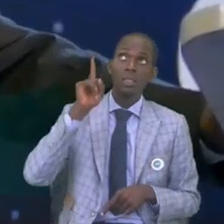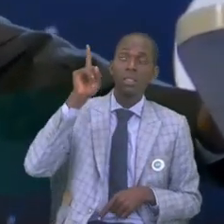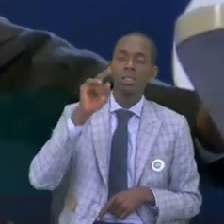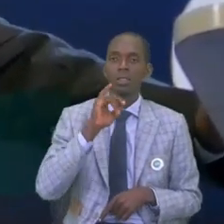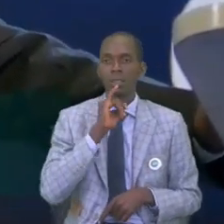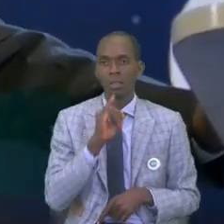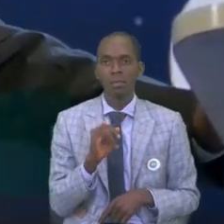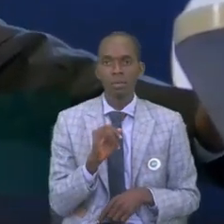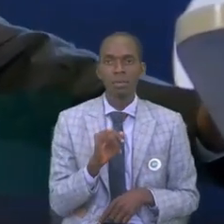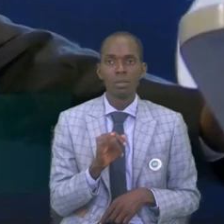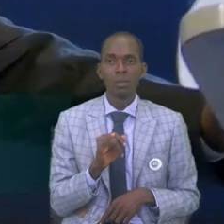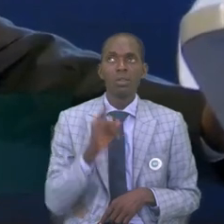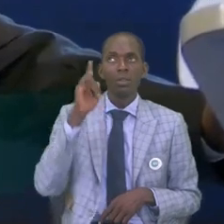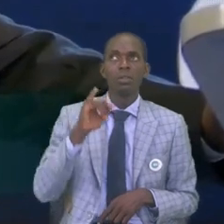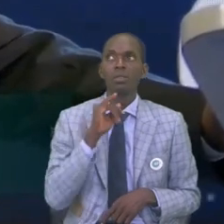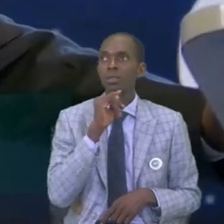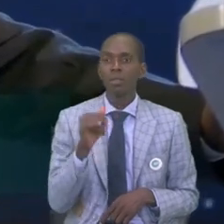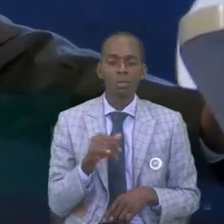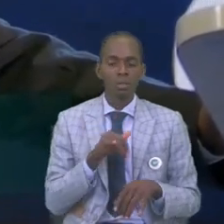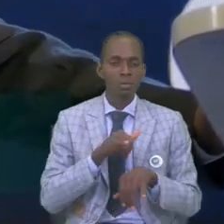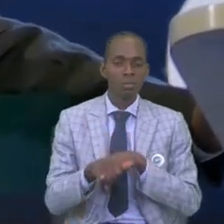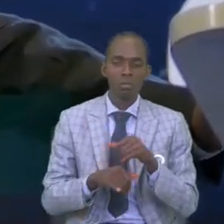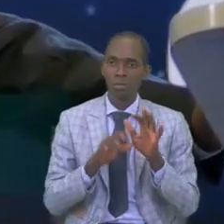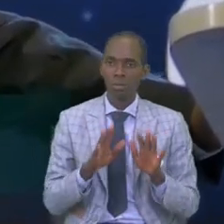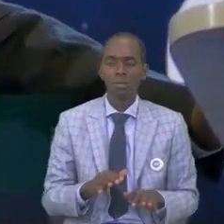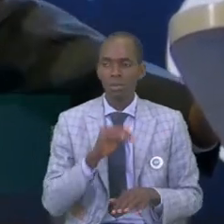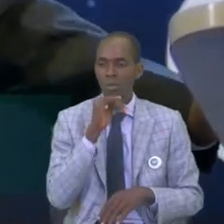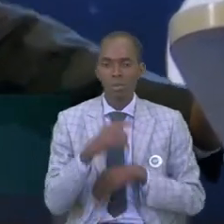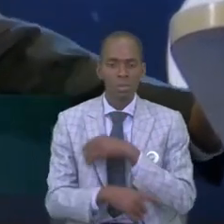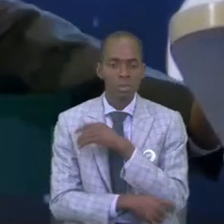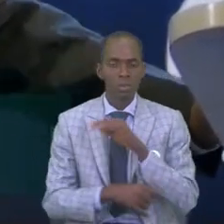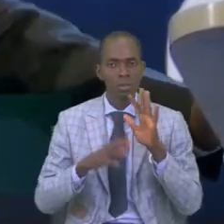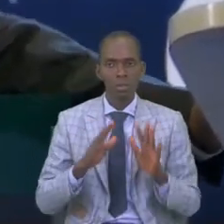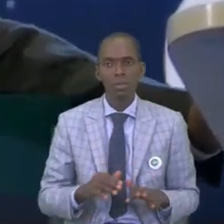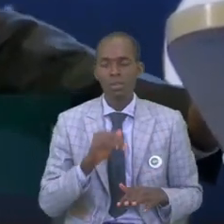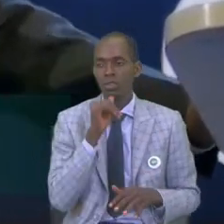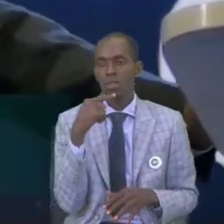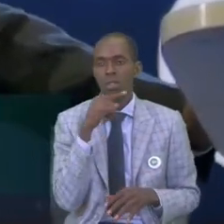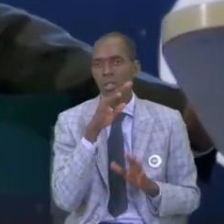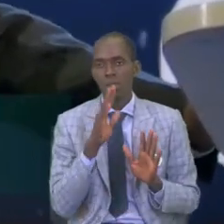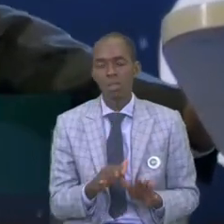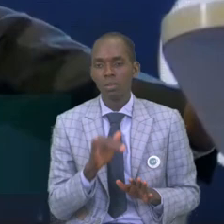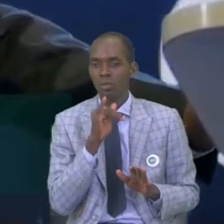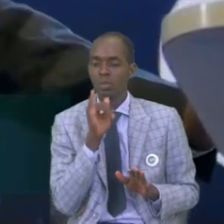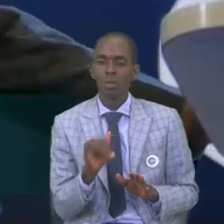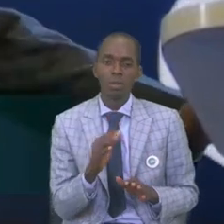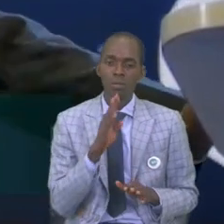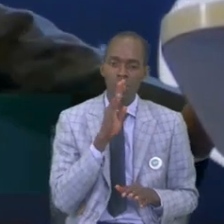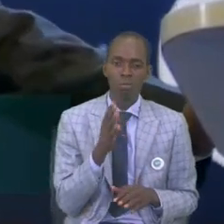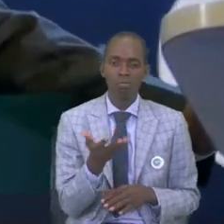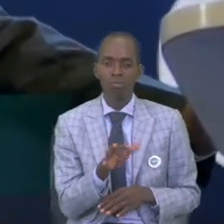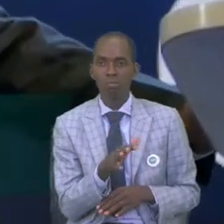he's not fraudulent, he's not a liar, he's not a deceiver, he's not playing hypocrisy before the Heavenly